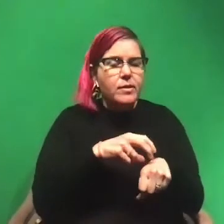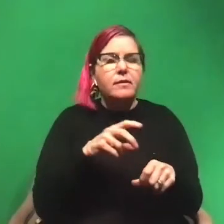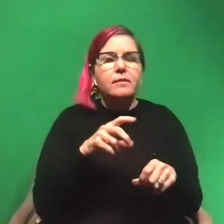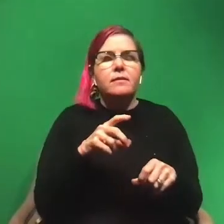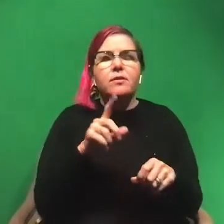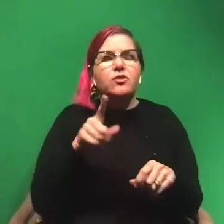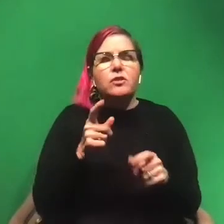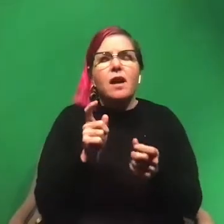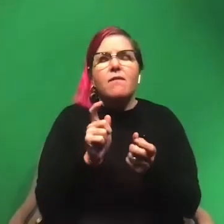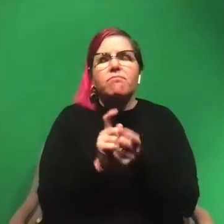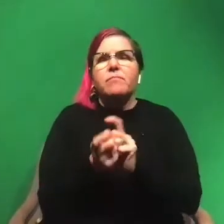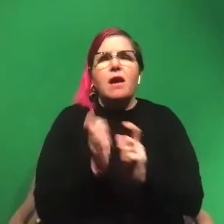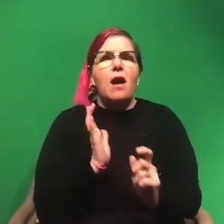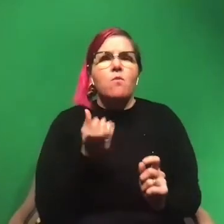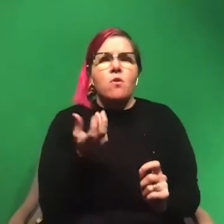our own cells.